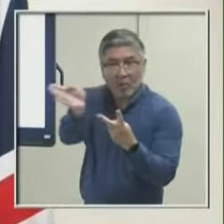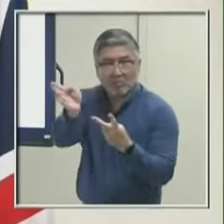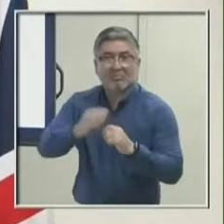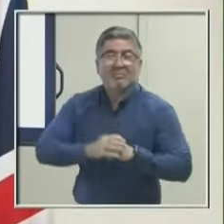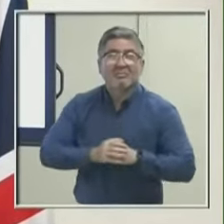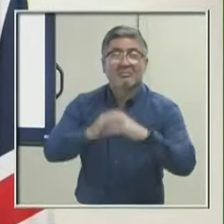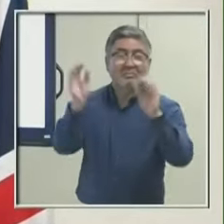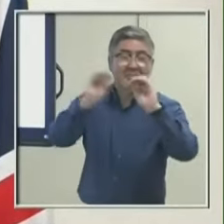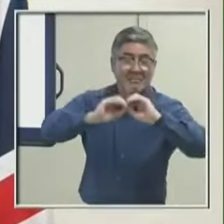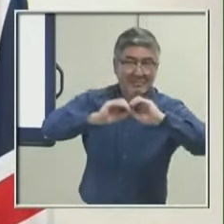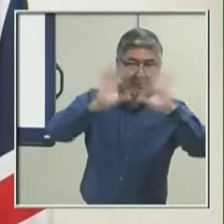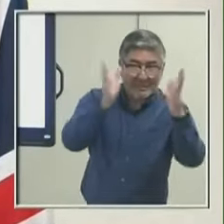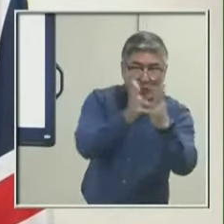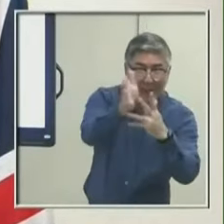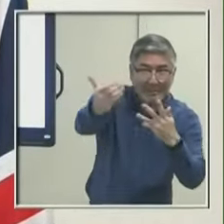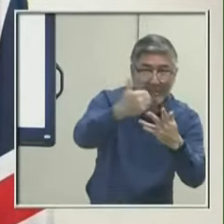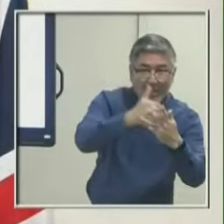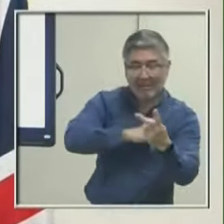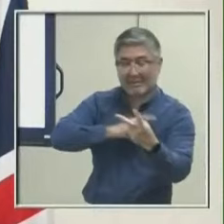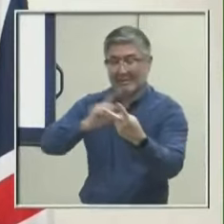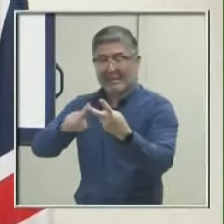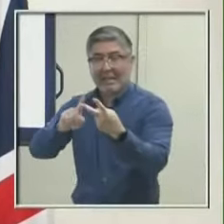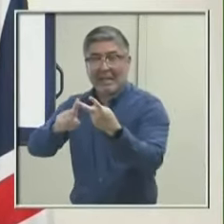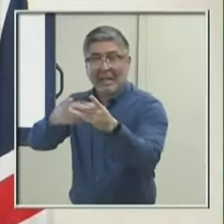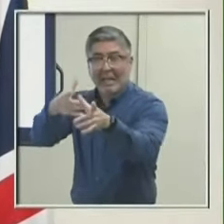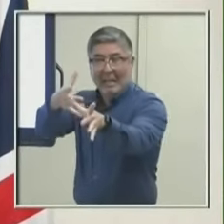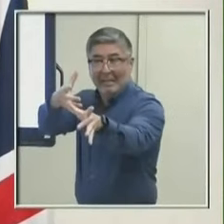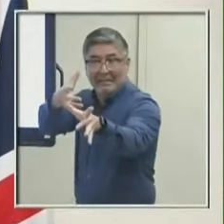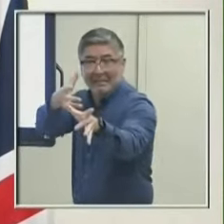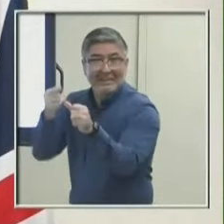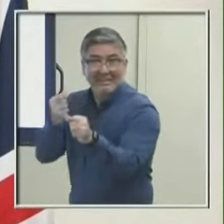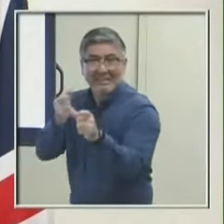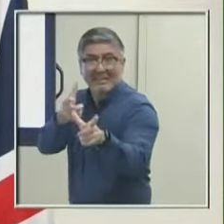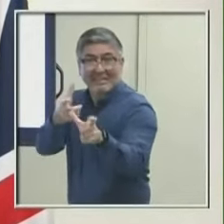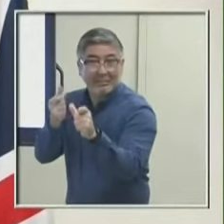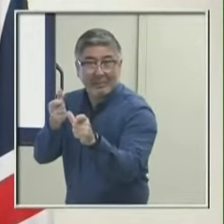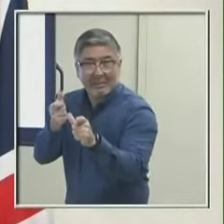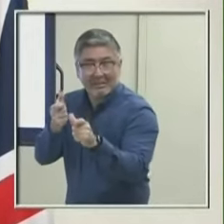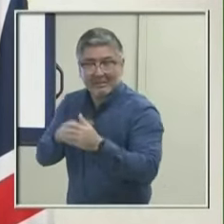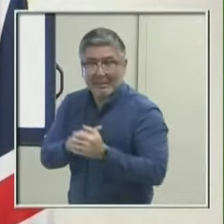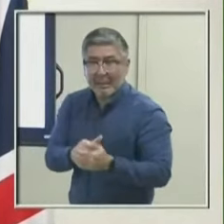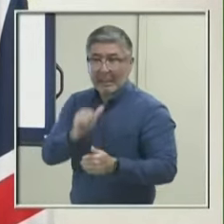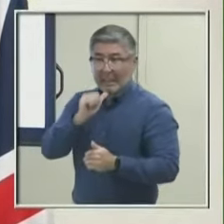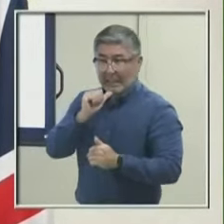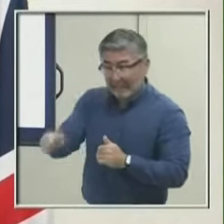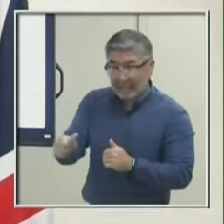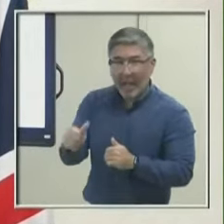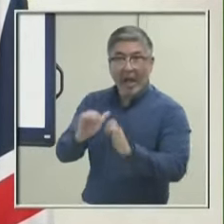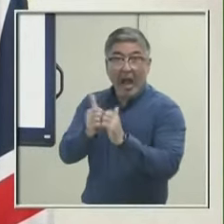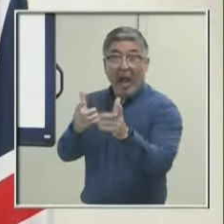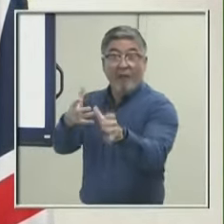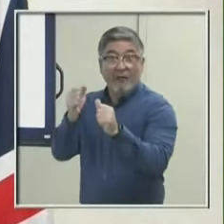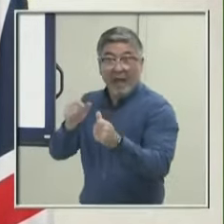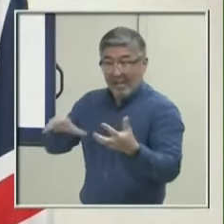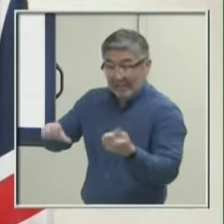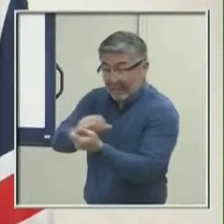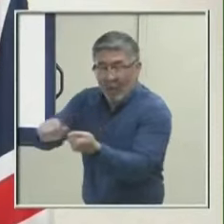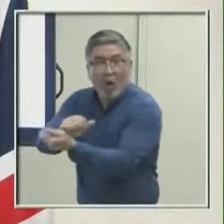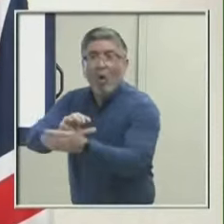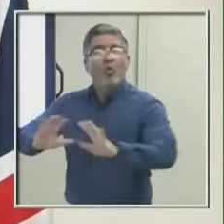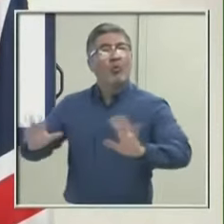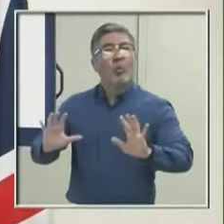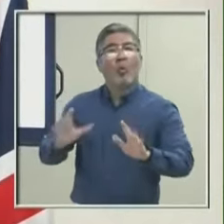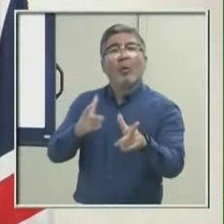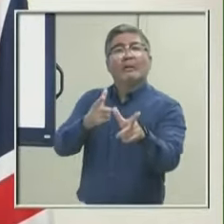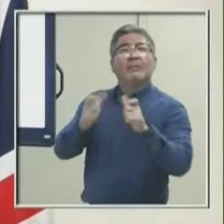transparency and speed. Speed not at the detriment of accuracy, but in order to get things out in